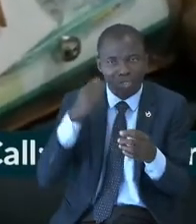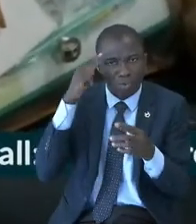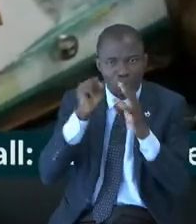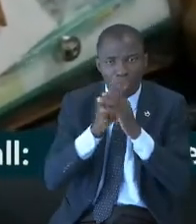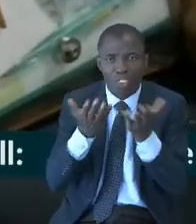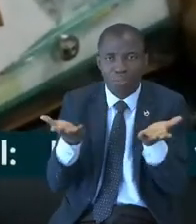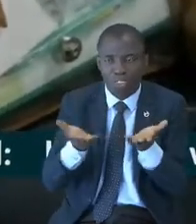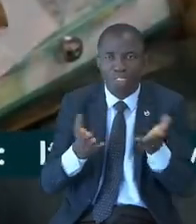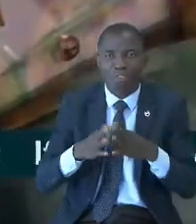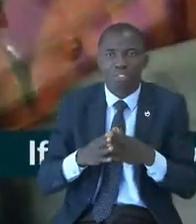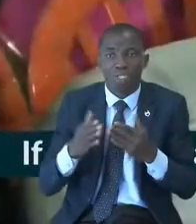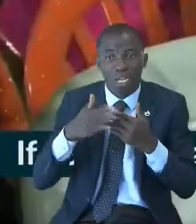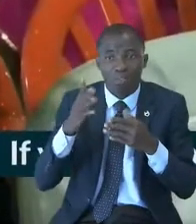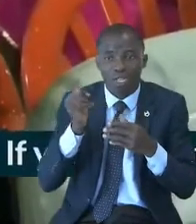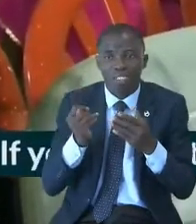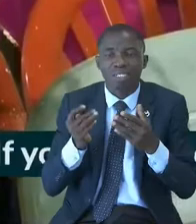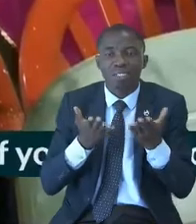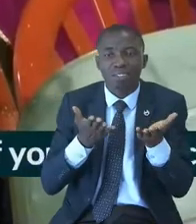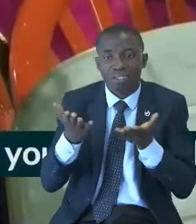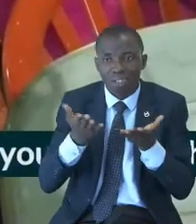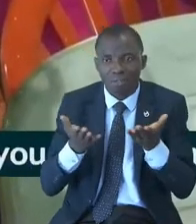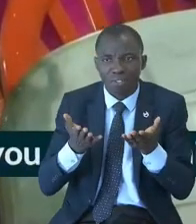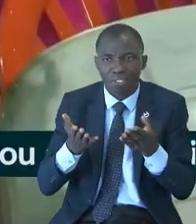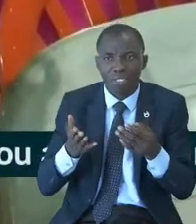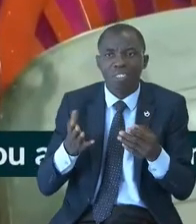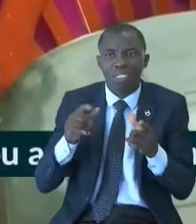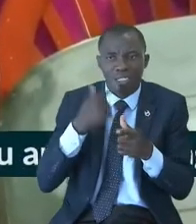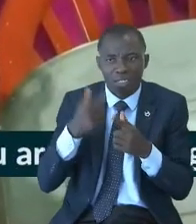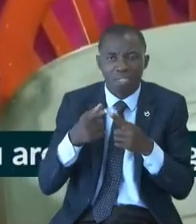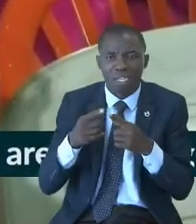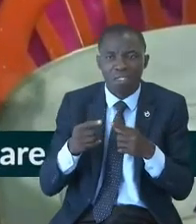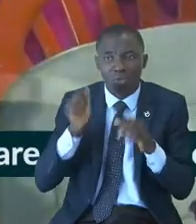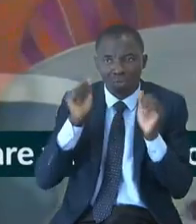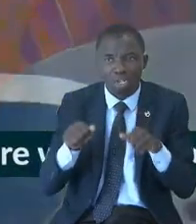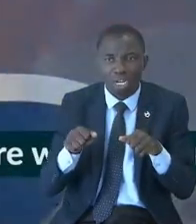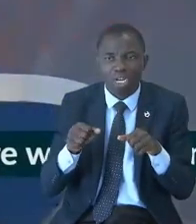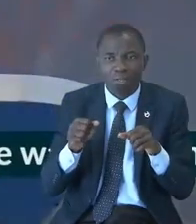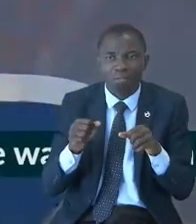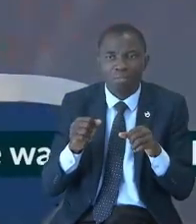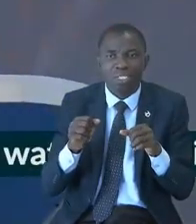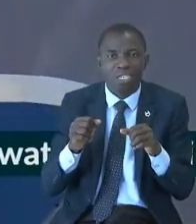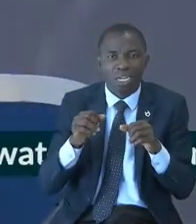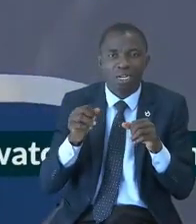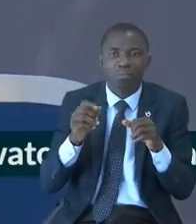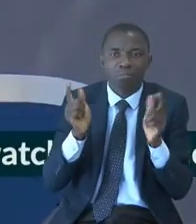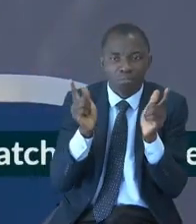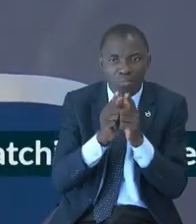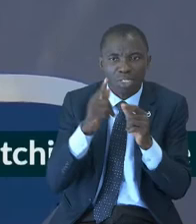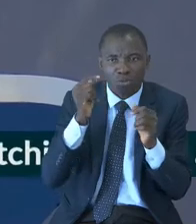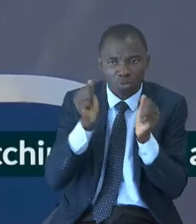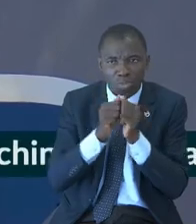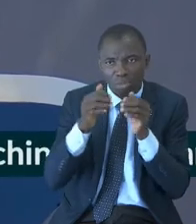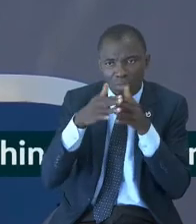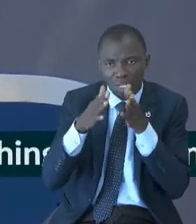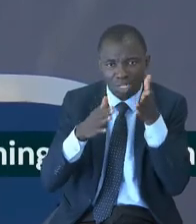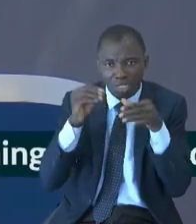after the Sunday service, at the classroom yonder there, those classes that are painted in blue color, you report there,